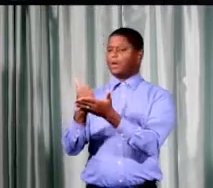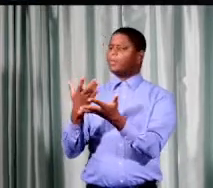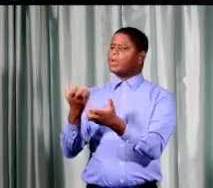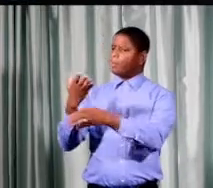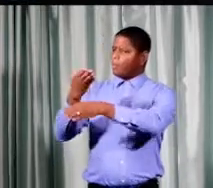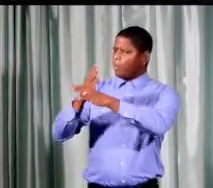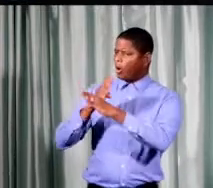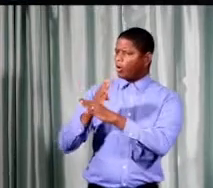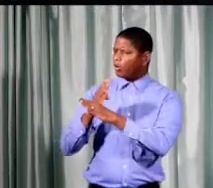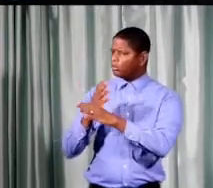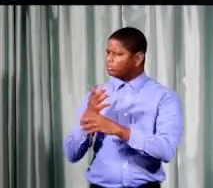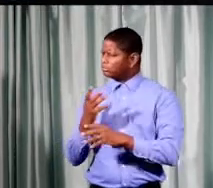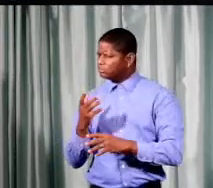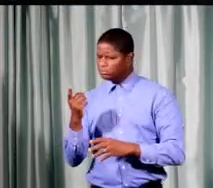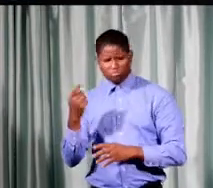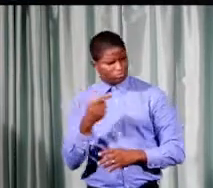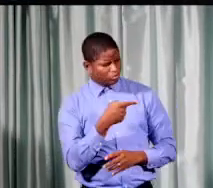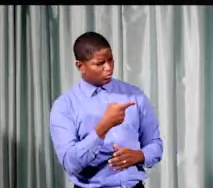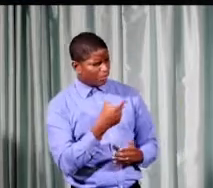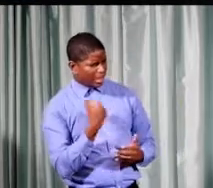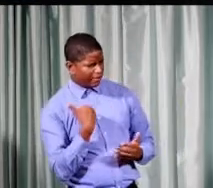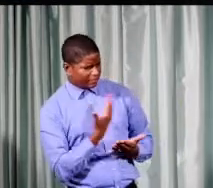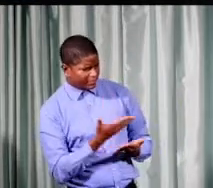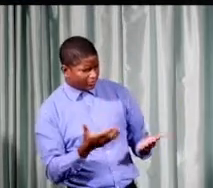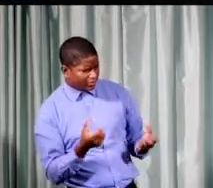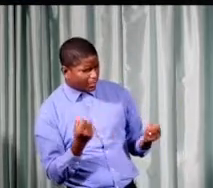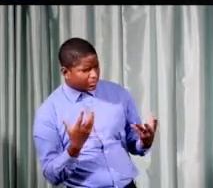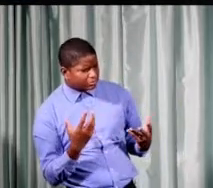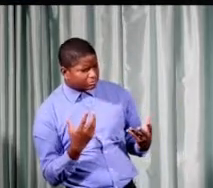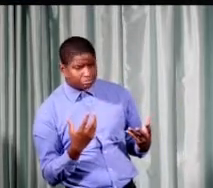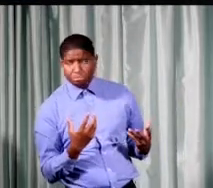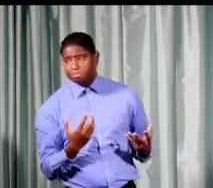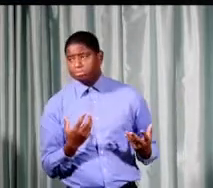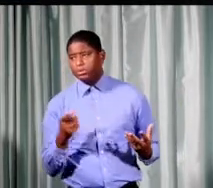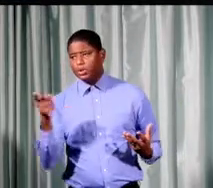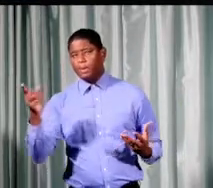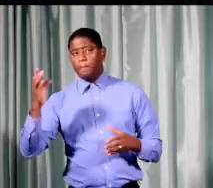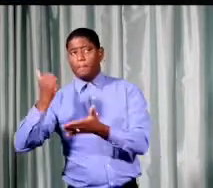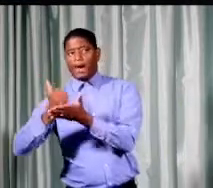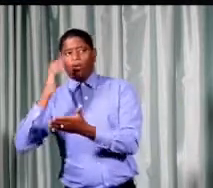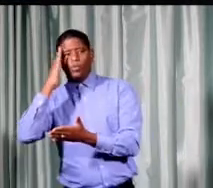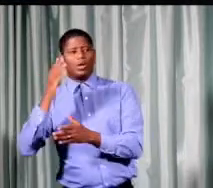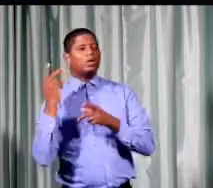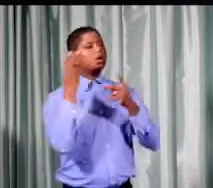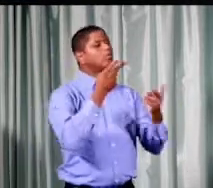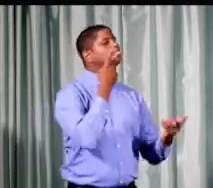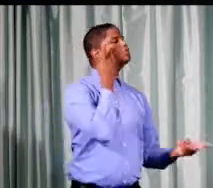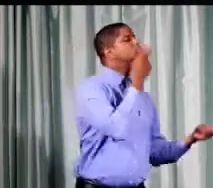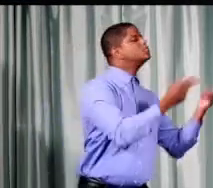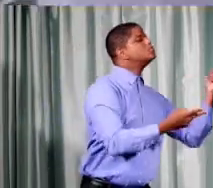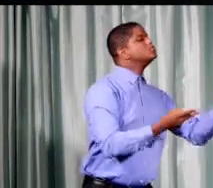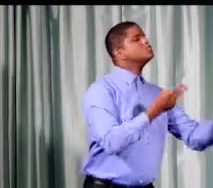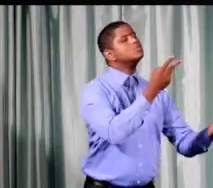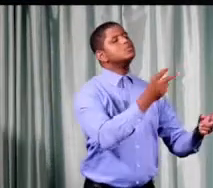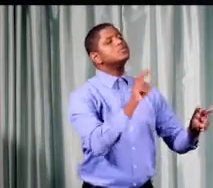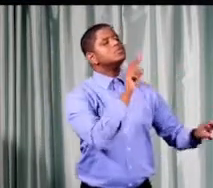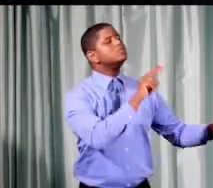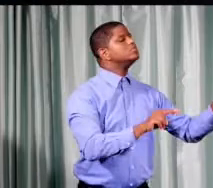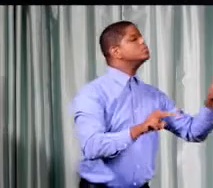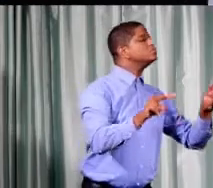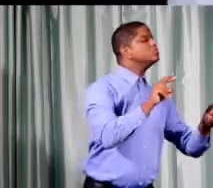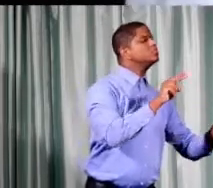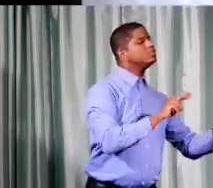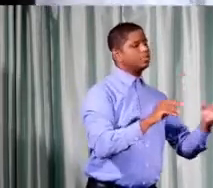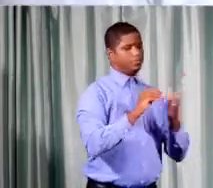out the market value of your assets in case they have to sell your assets because they know your financials would be